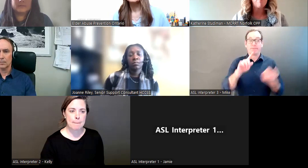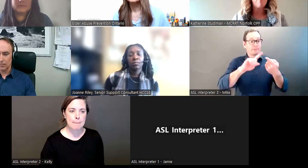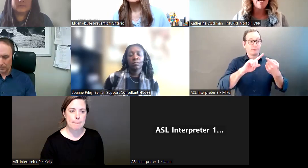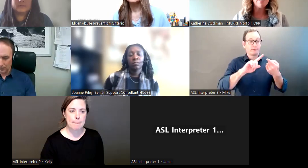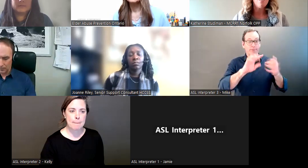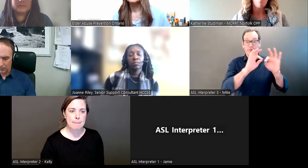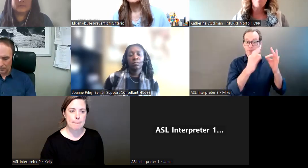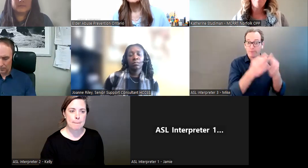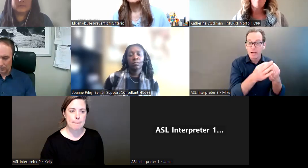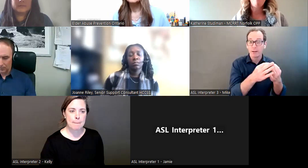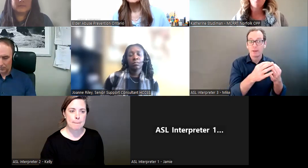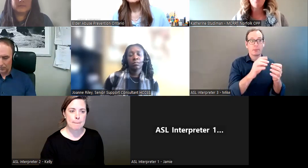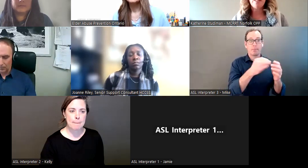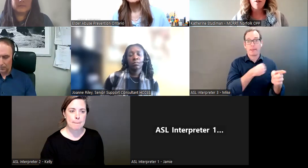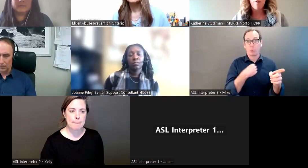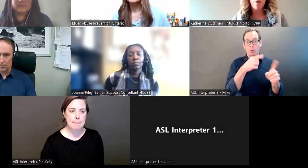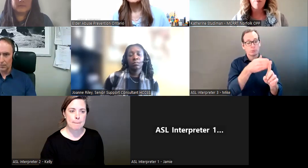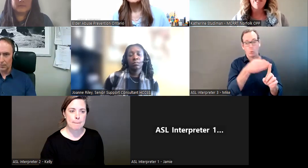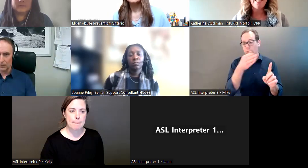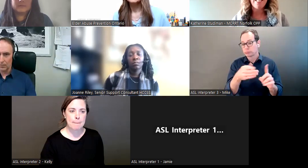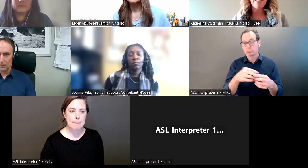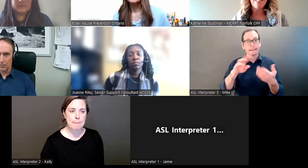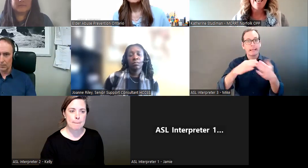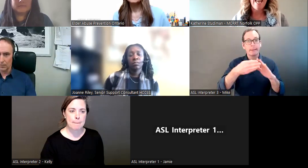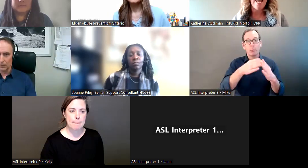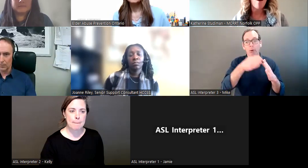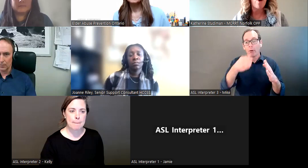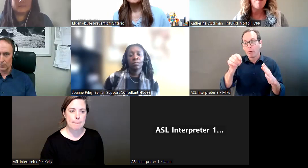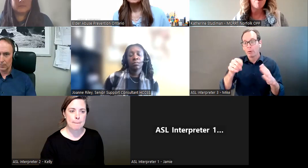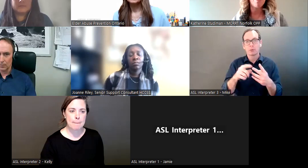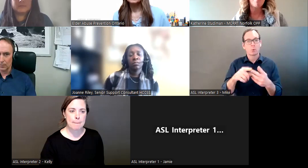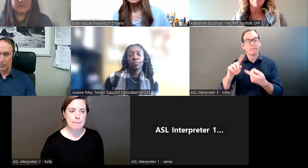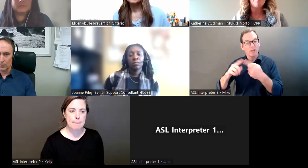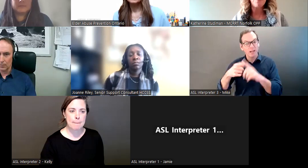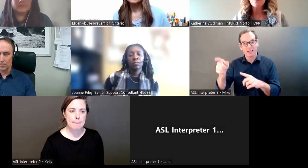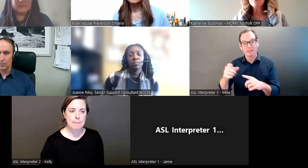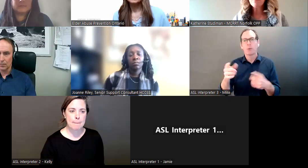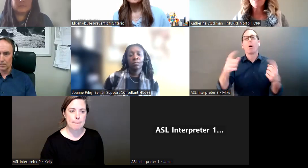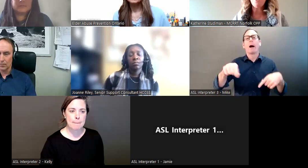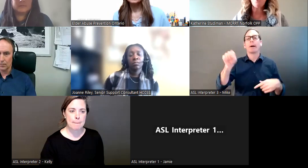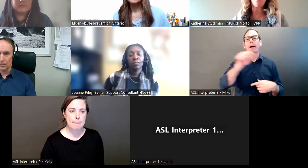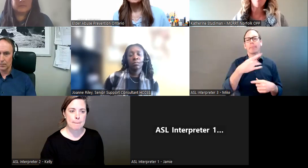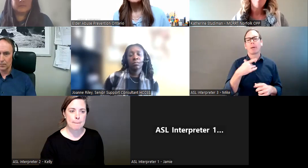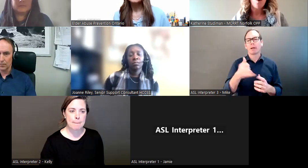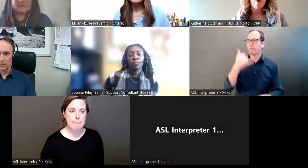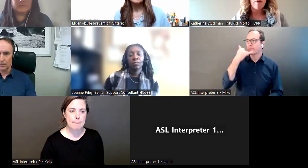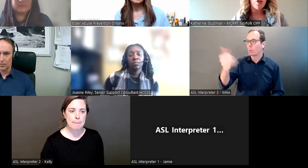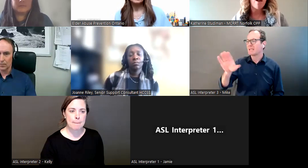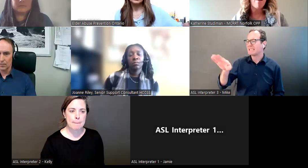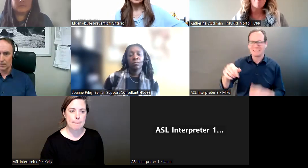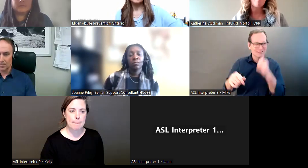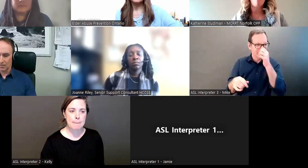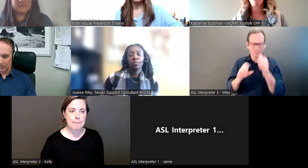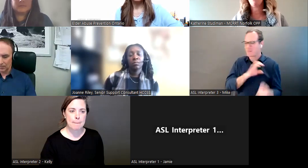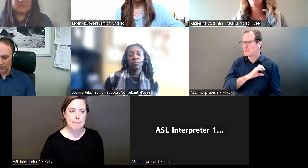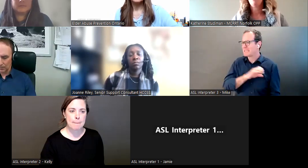or a friend, what they'll often do is they'll phone the police and just say, hey, I'm worried about this person. Can you go out and check